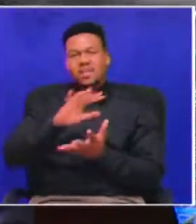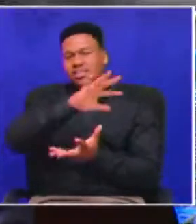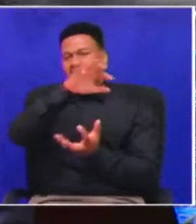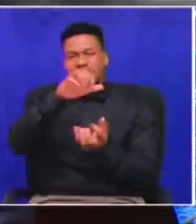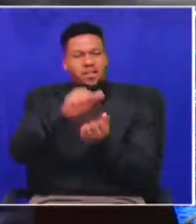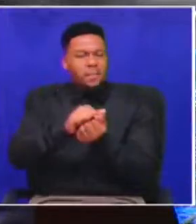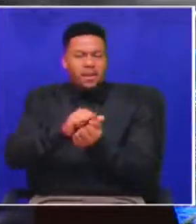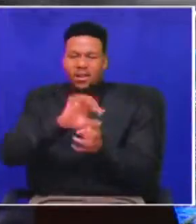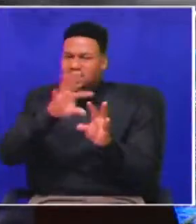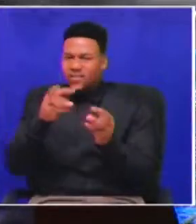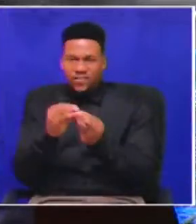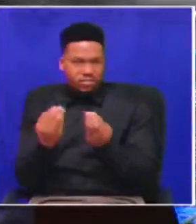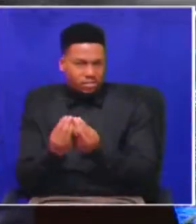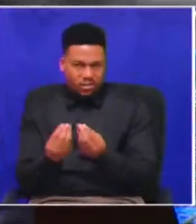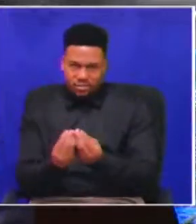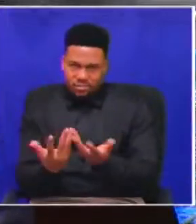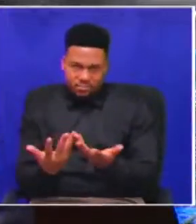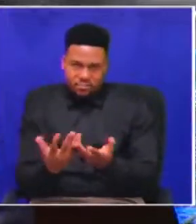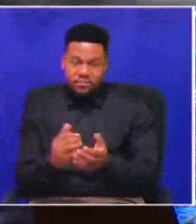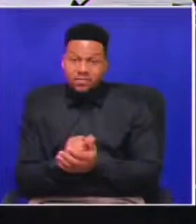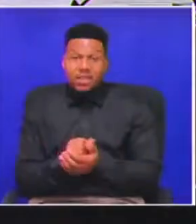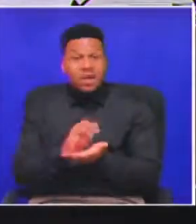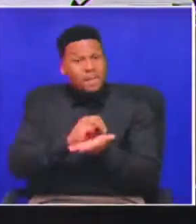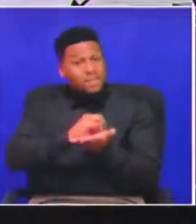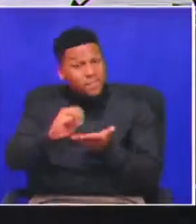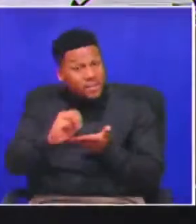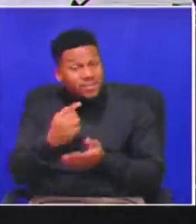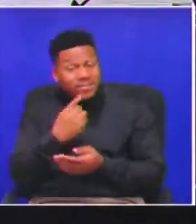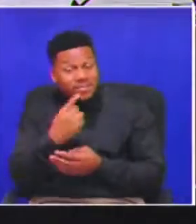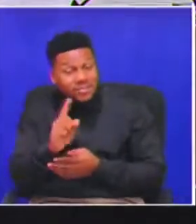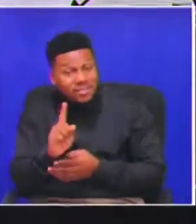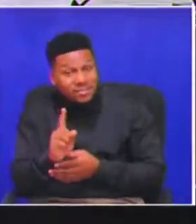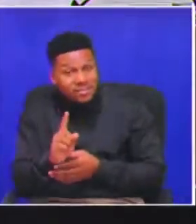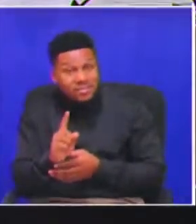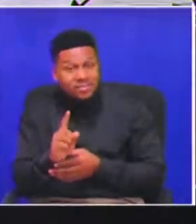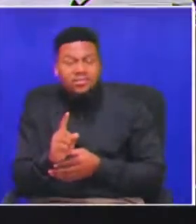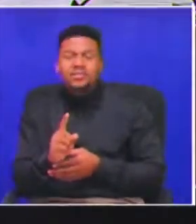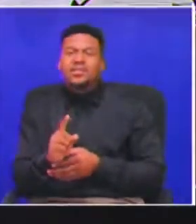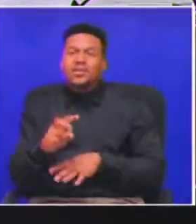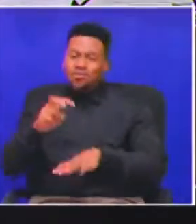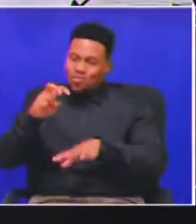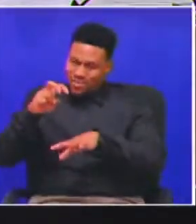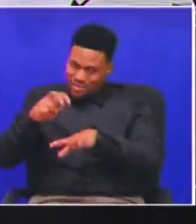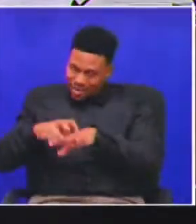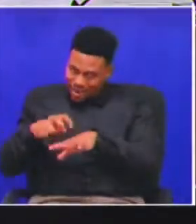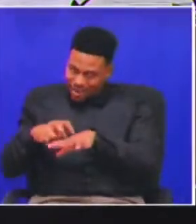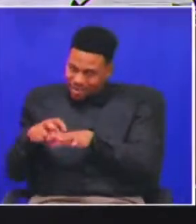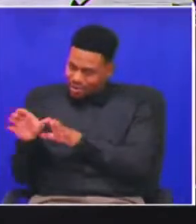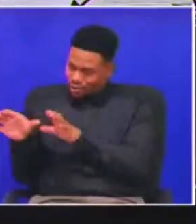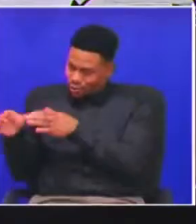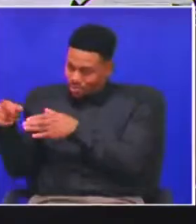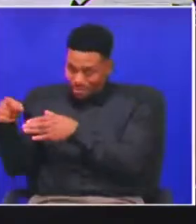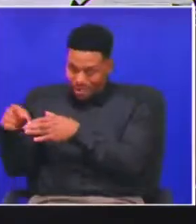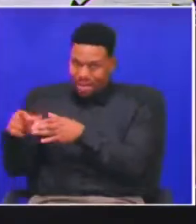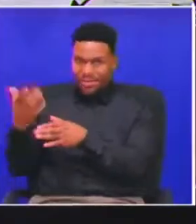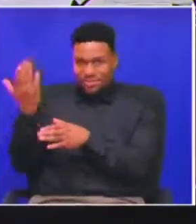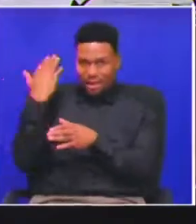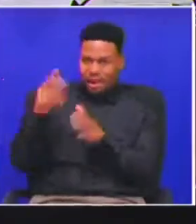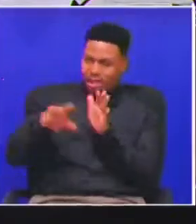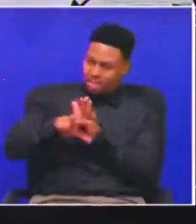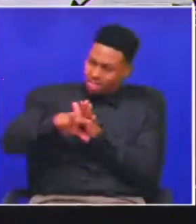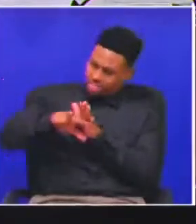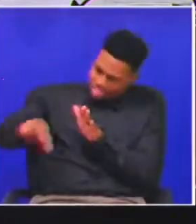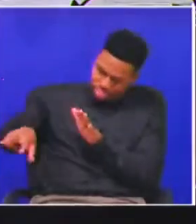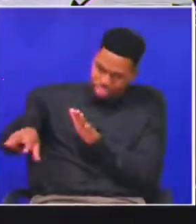is we need to integrate those who were relegated to the back of our economy into